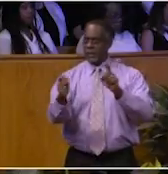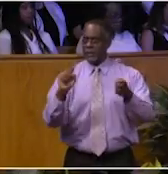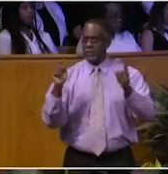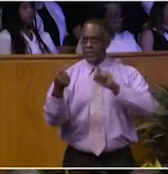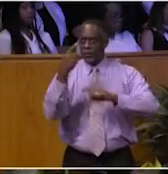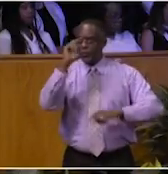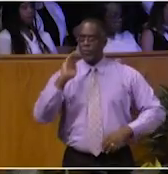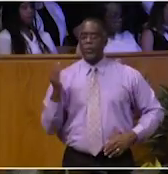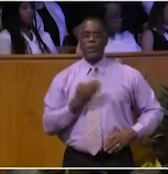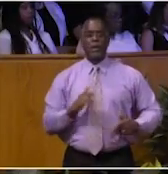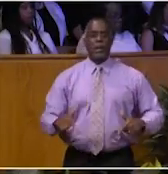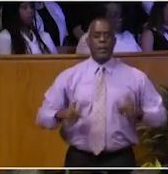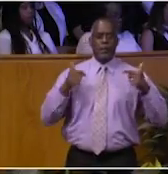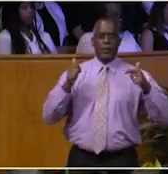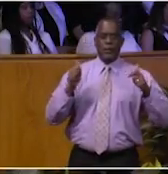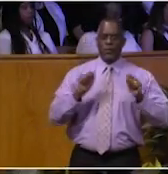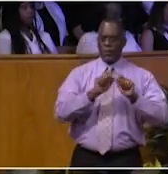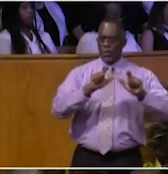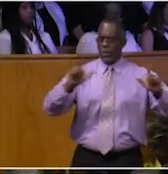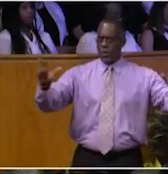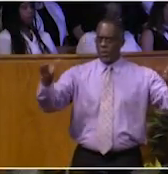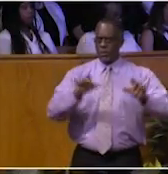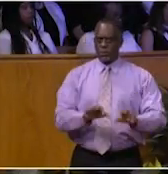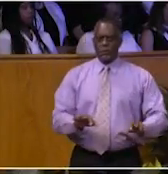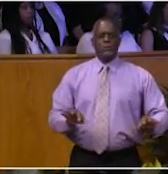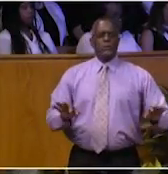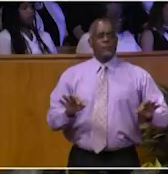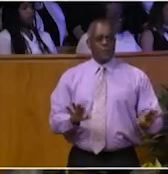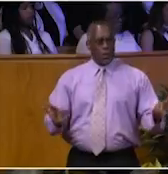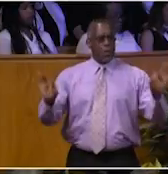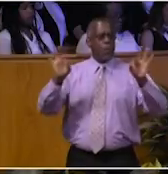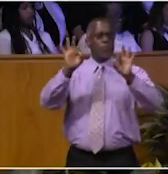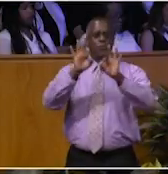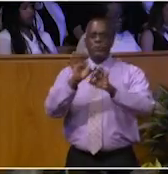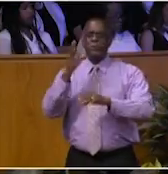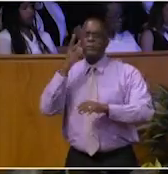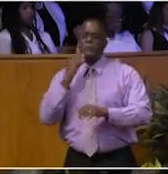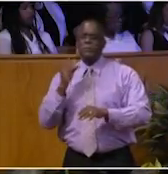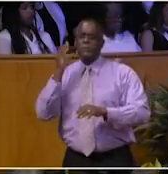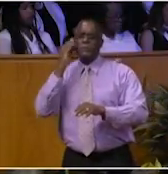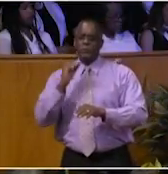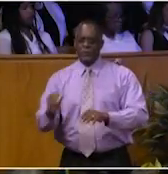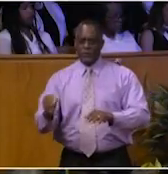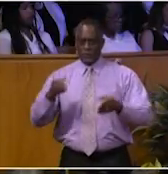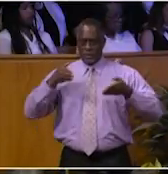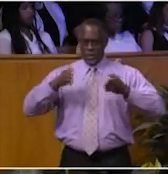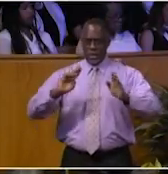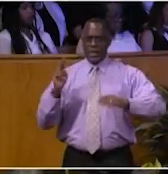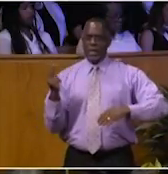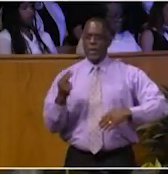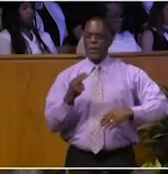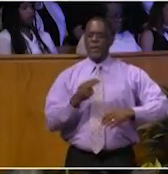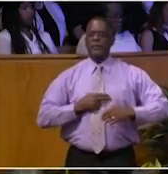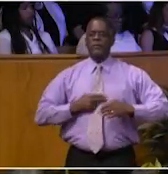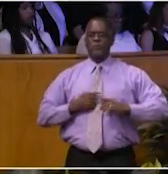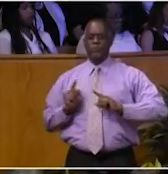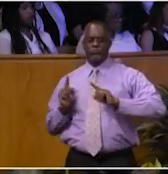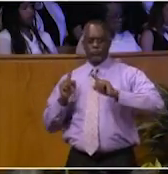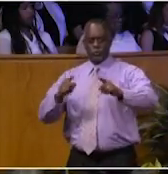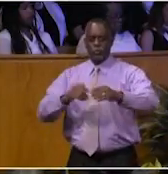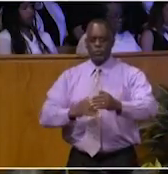lives. Each of these significant milestones in our journey have allowed us to move to the next